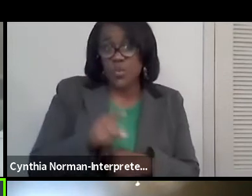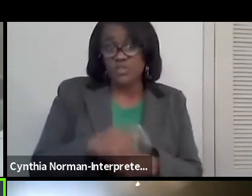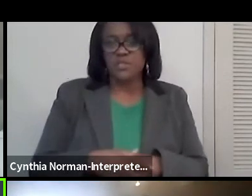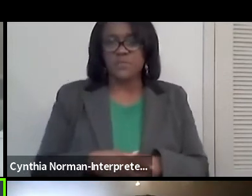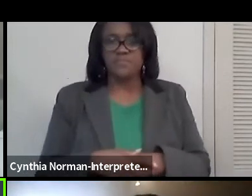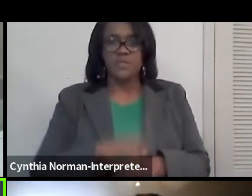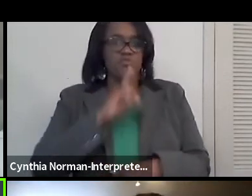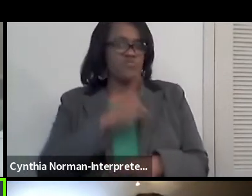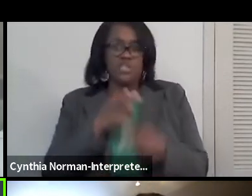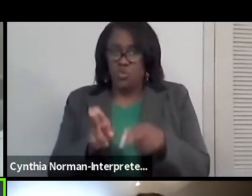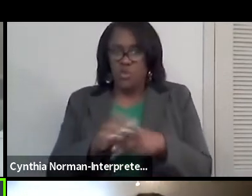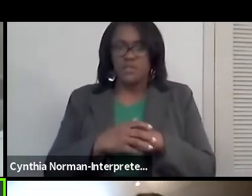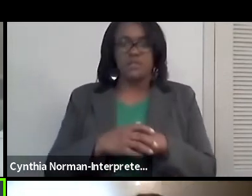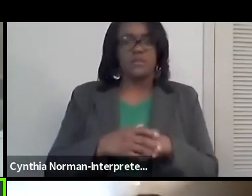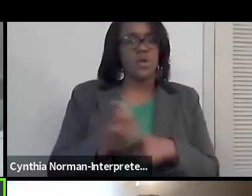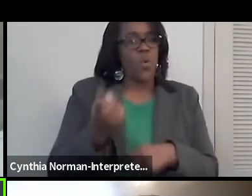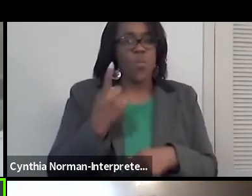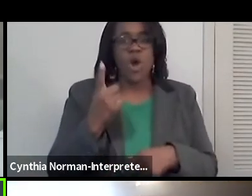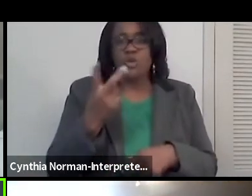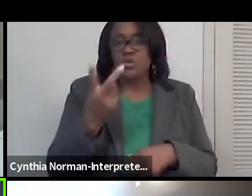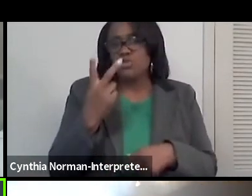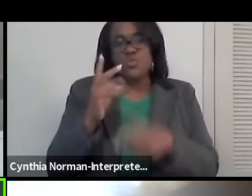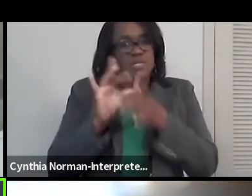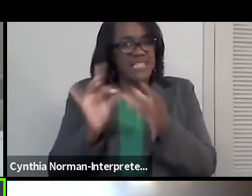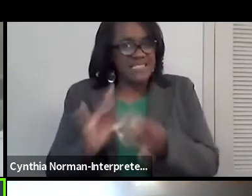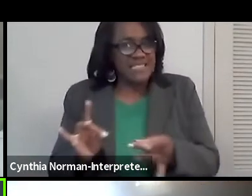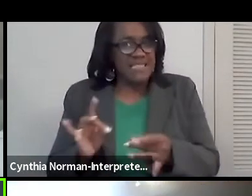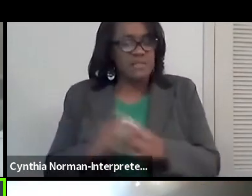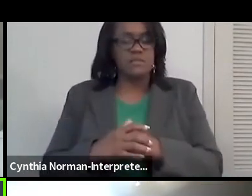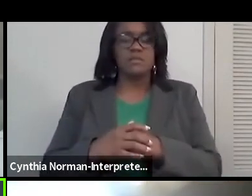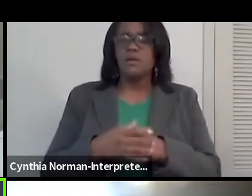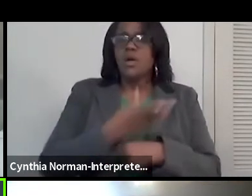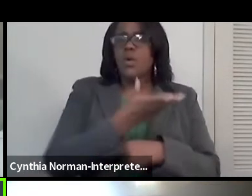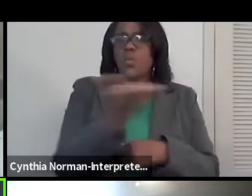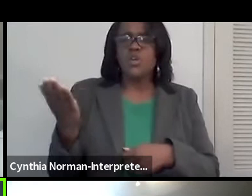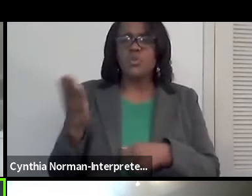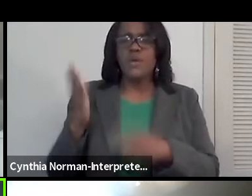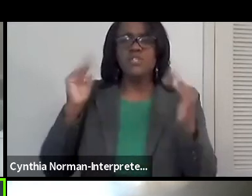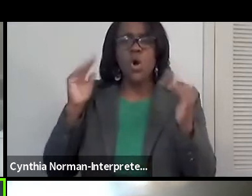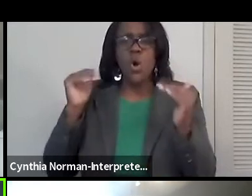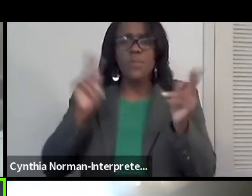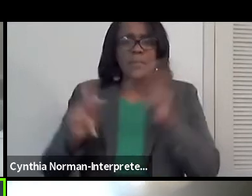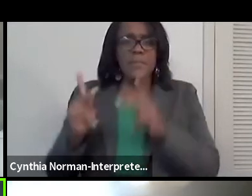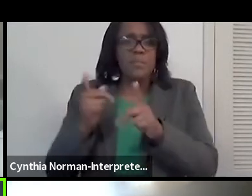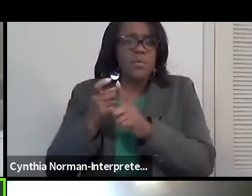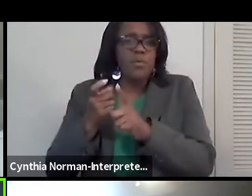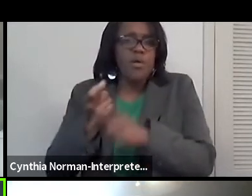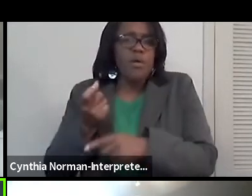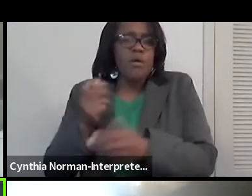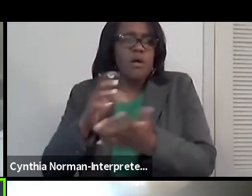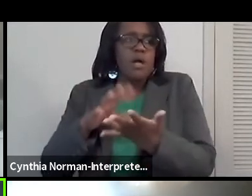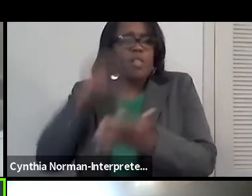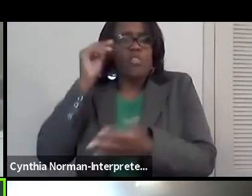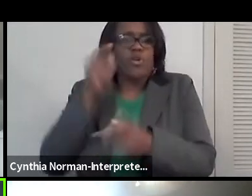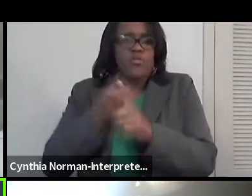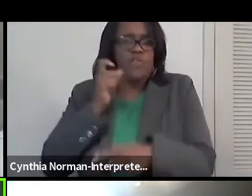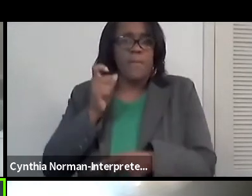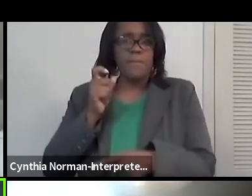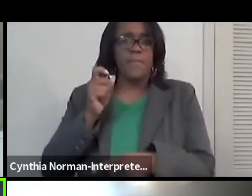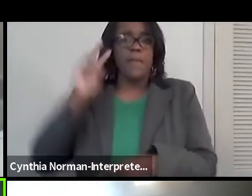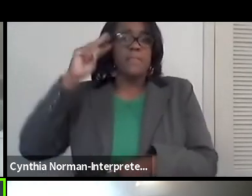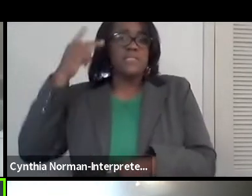really short. One or two sentences. What are you guys hoping that people will get from Misunderstood Mammal Monday